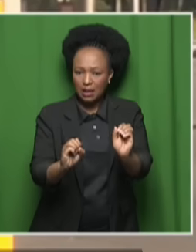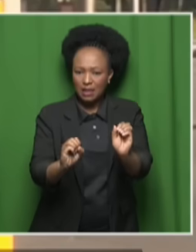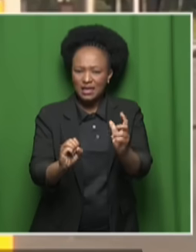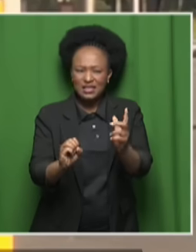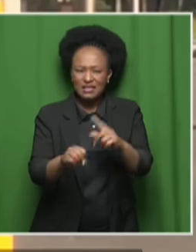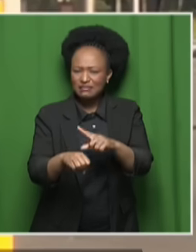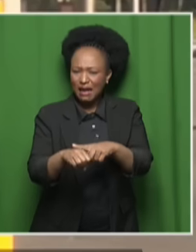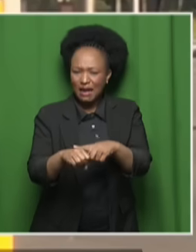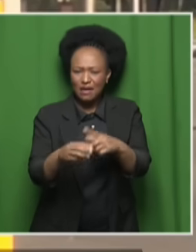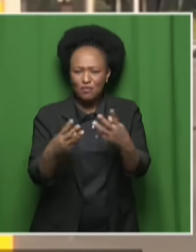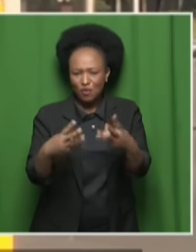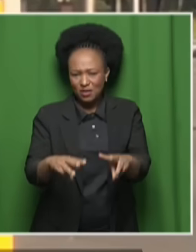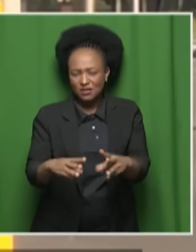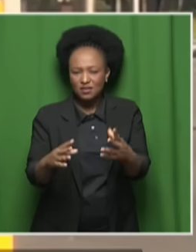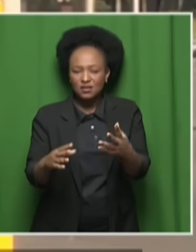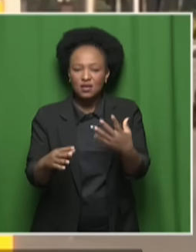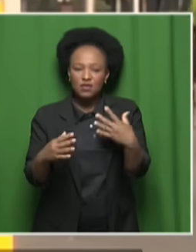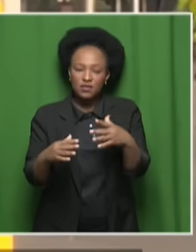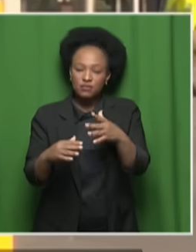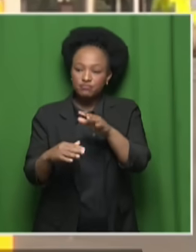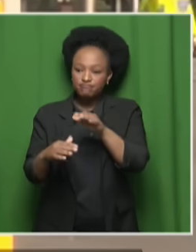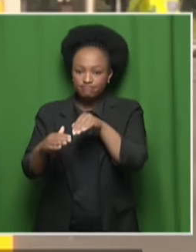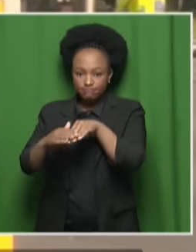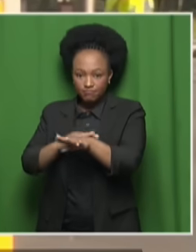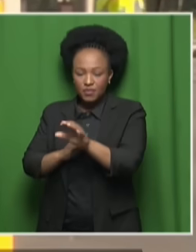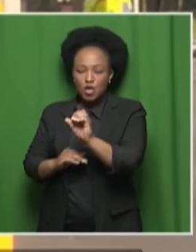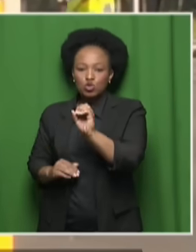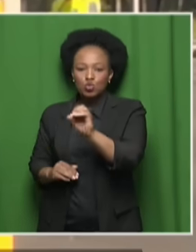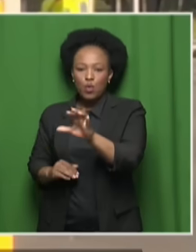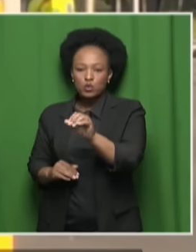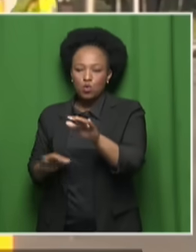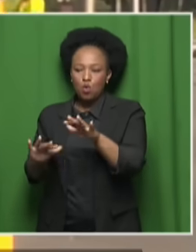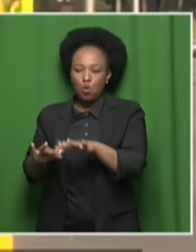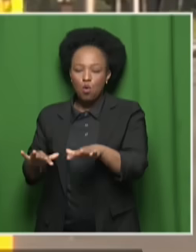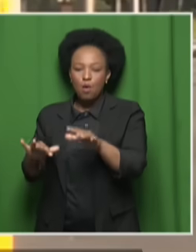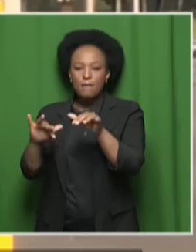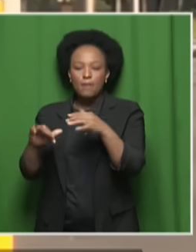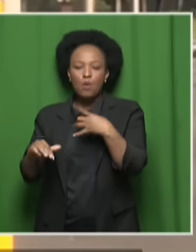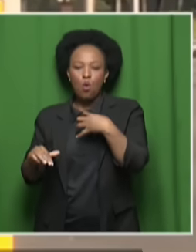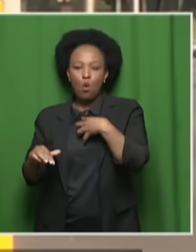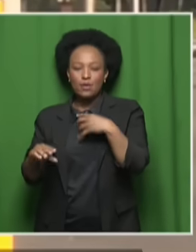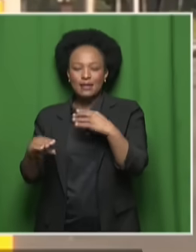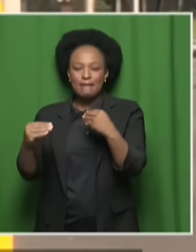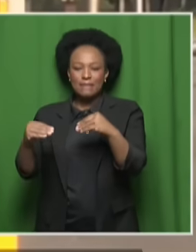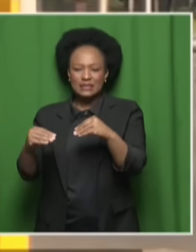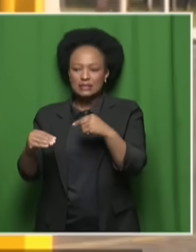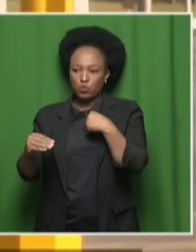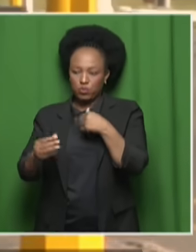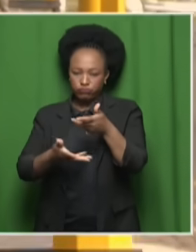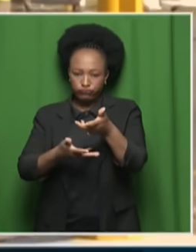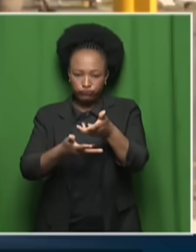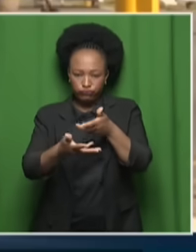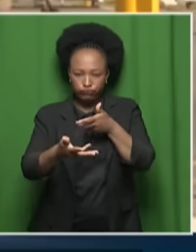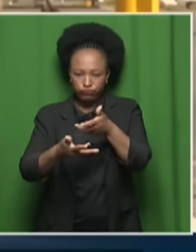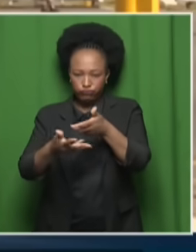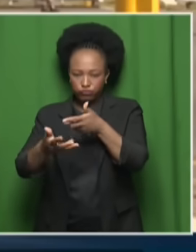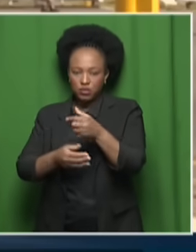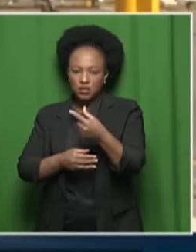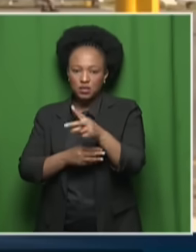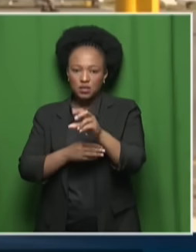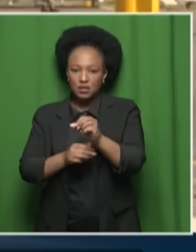to Soweto to engage with entrepreneurs, business owners, just to get a sense of how the G20 Summit